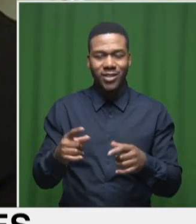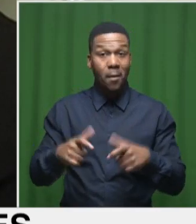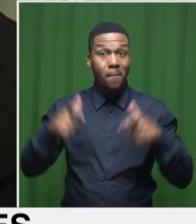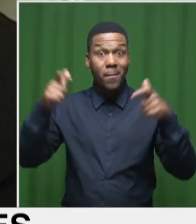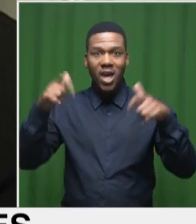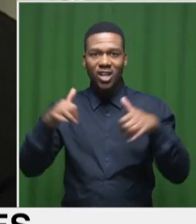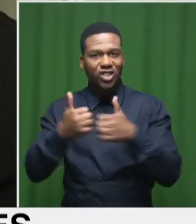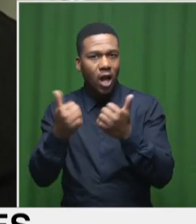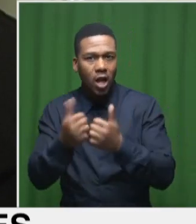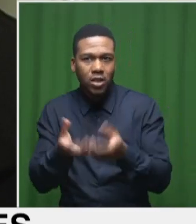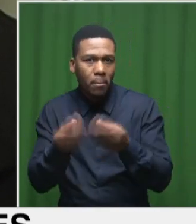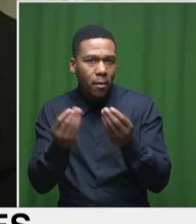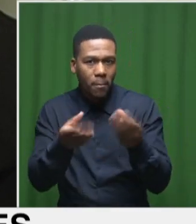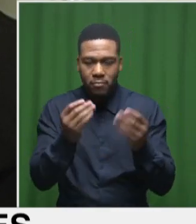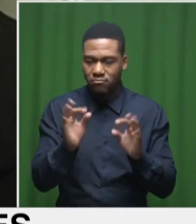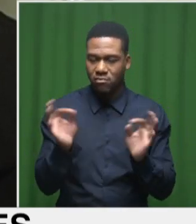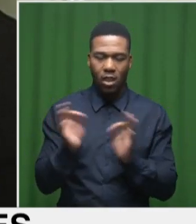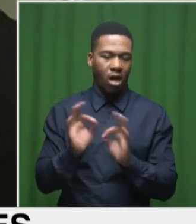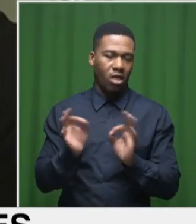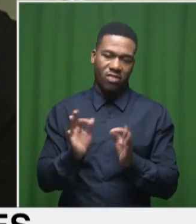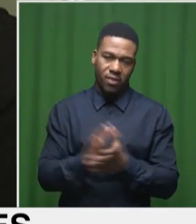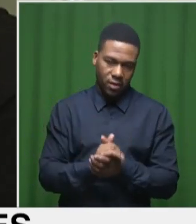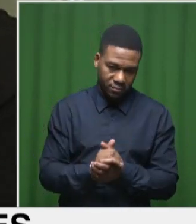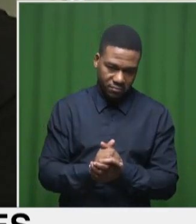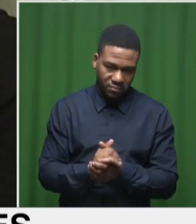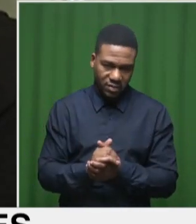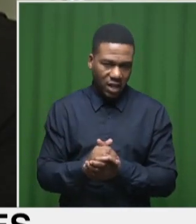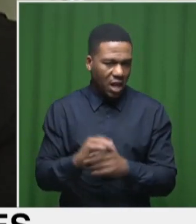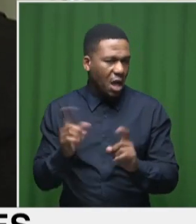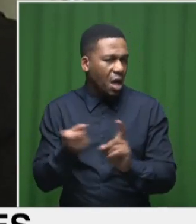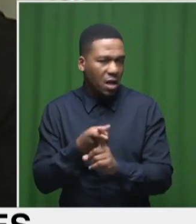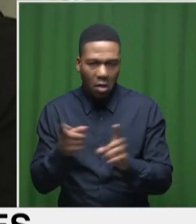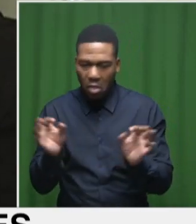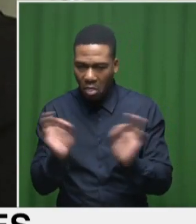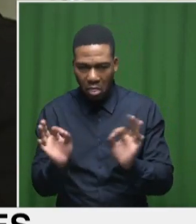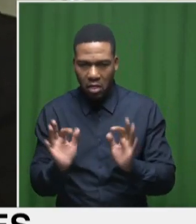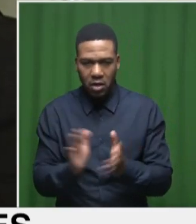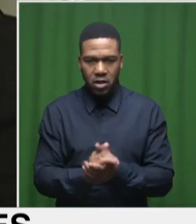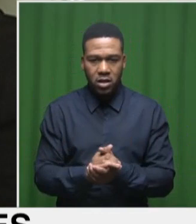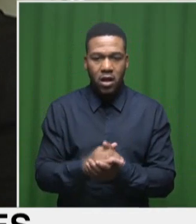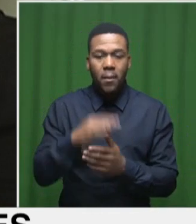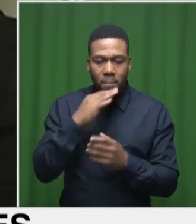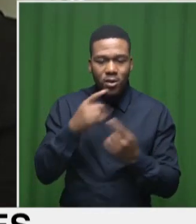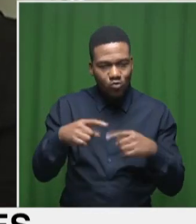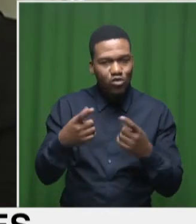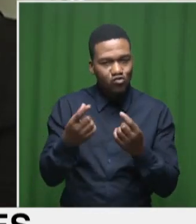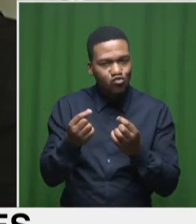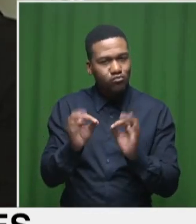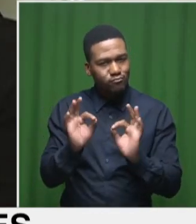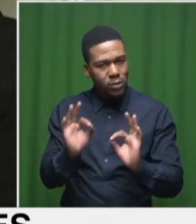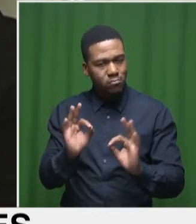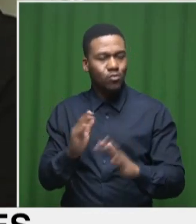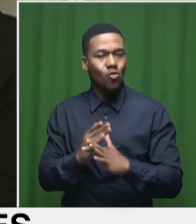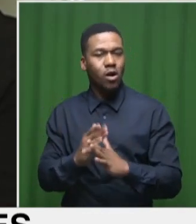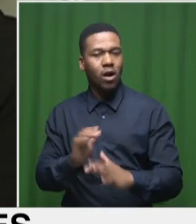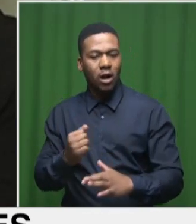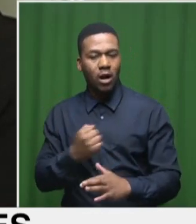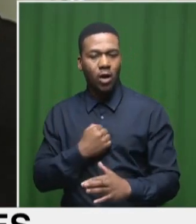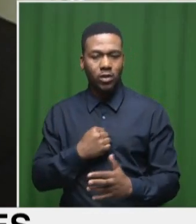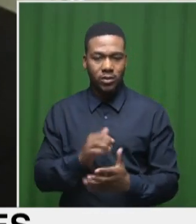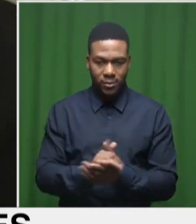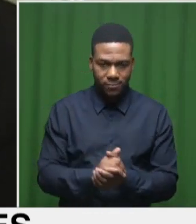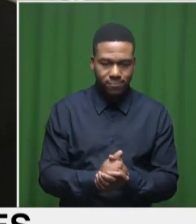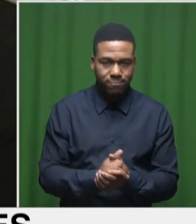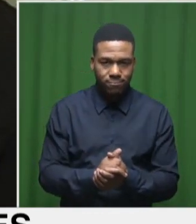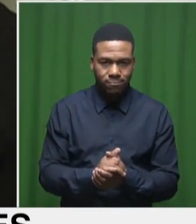no obstructions and no injections either into the vessels or excessively around the vessels in such a way that the swelling obstructs those